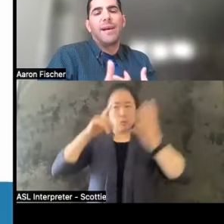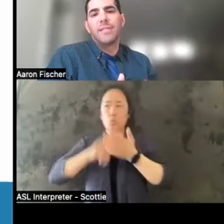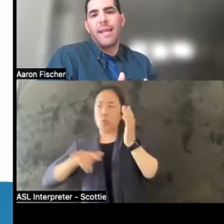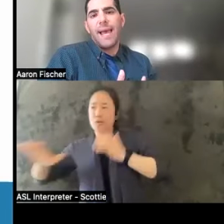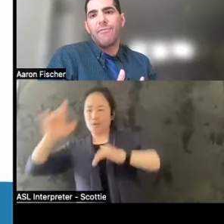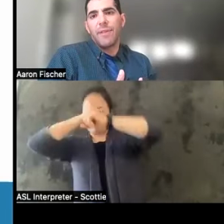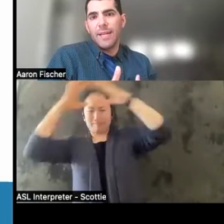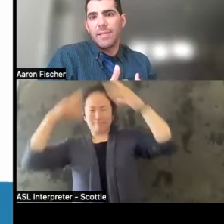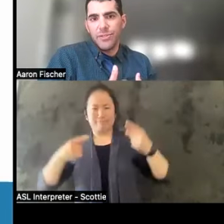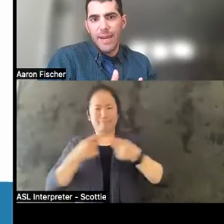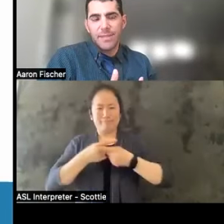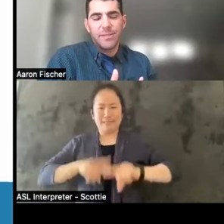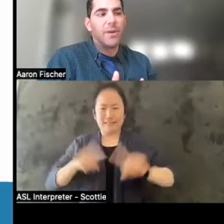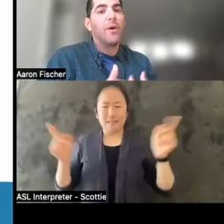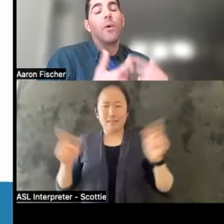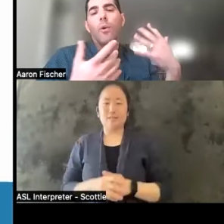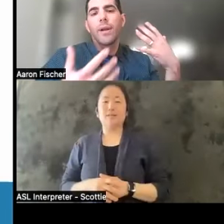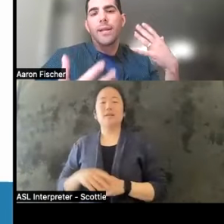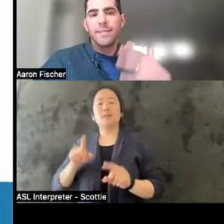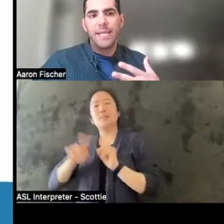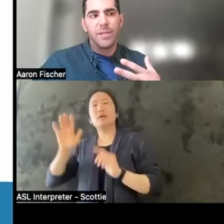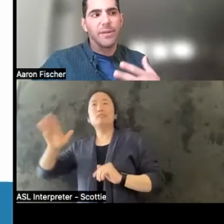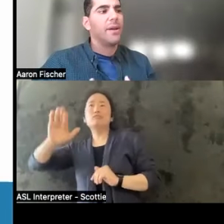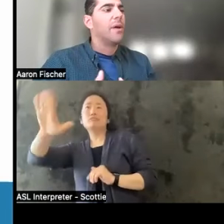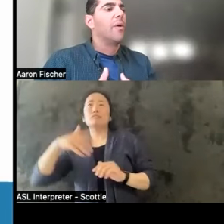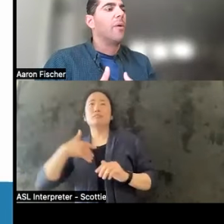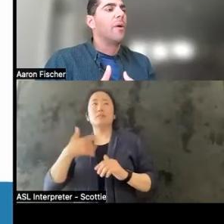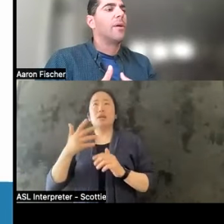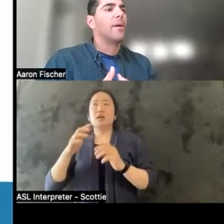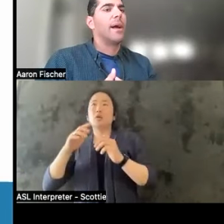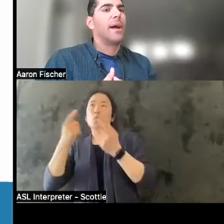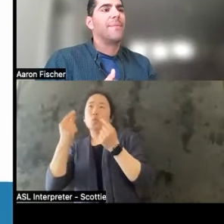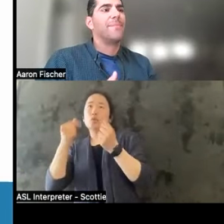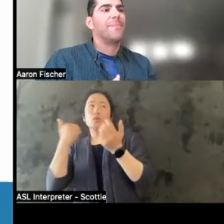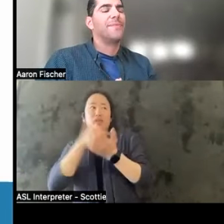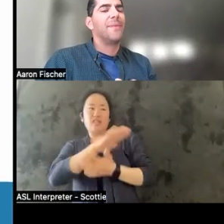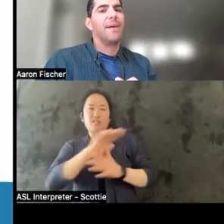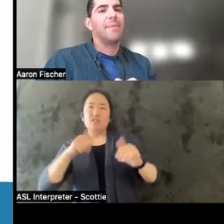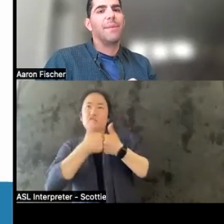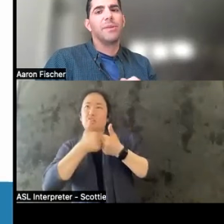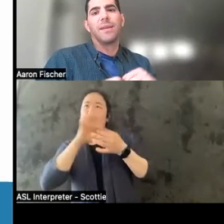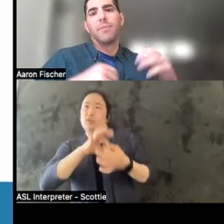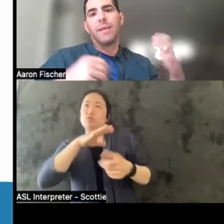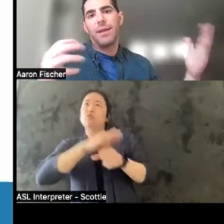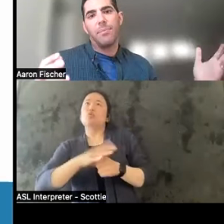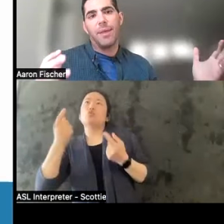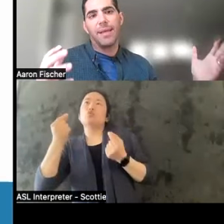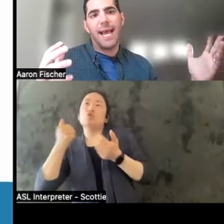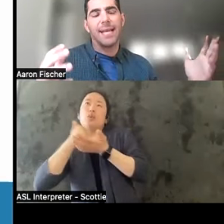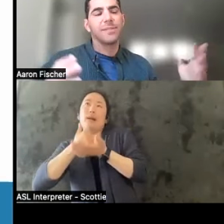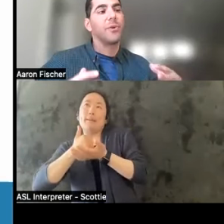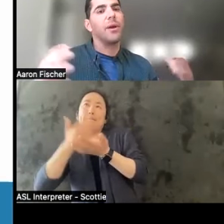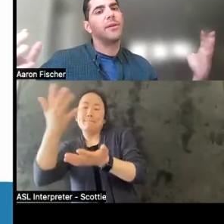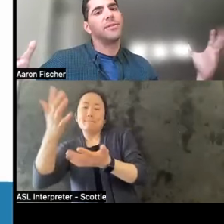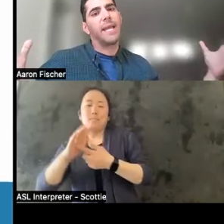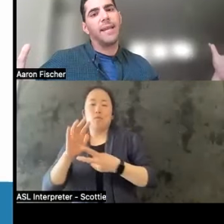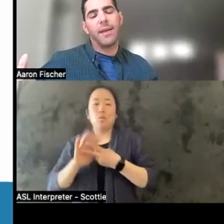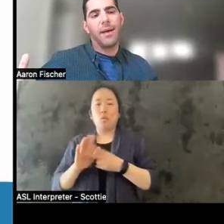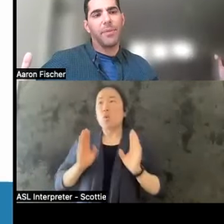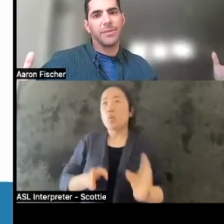the challenges that I have related to stress or organization or being able to complete complex tasks